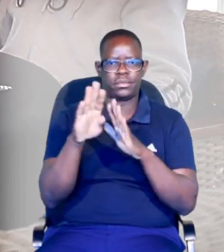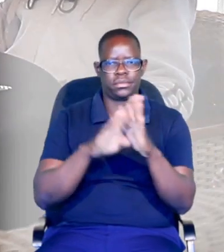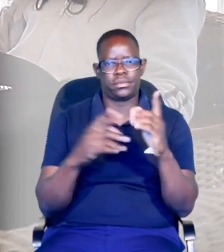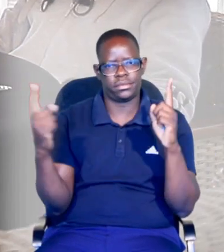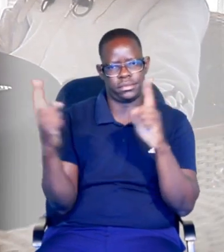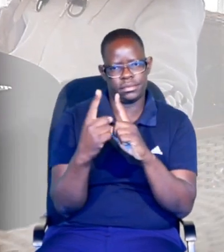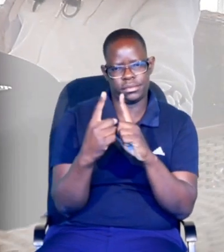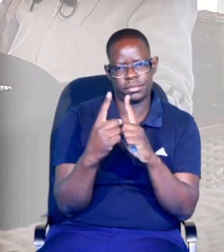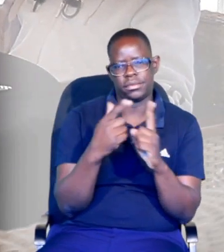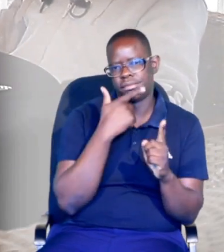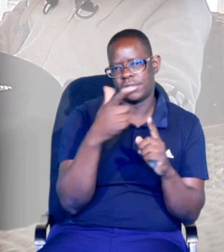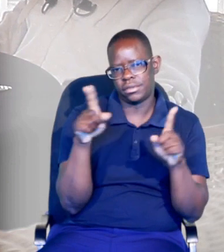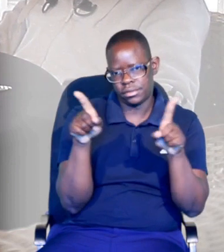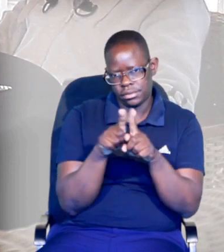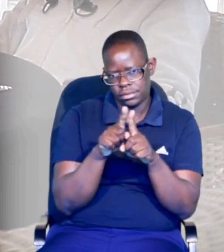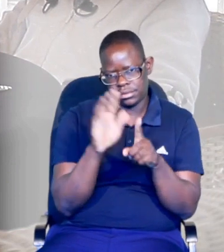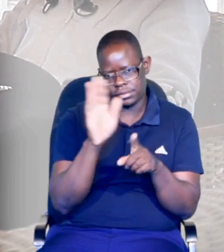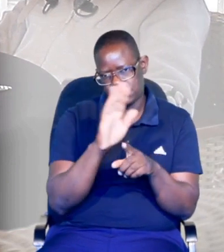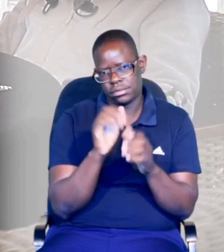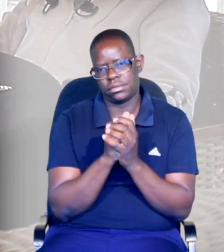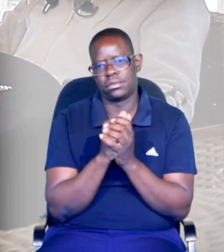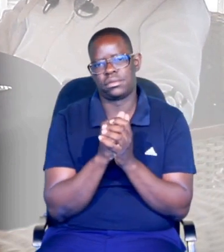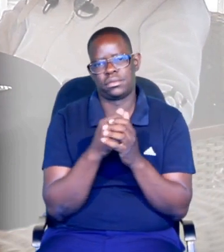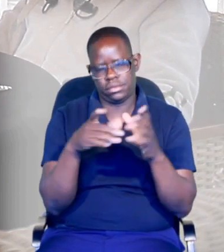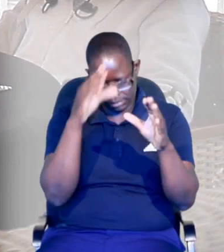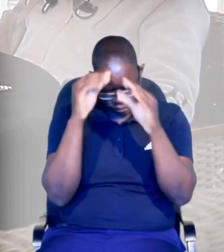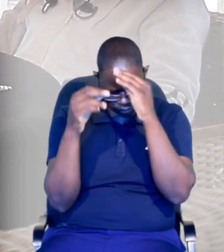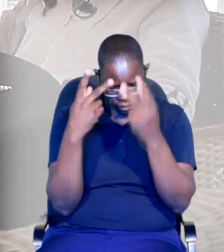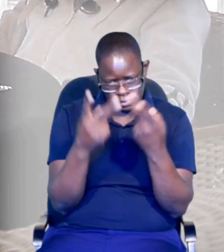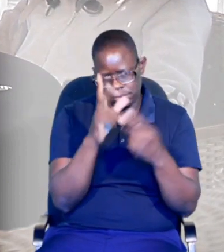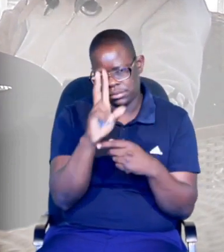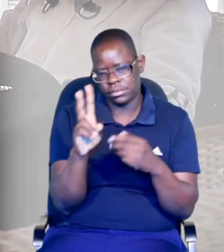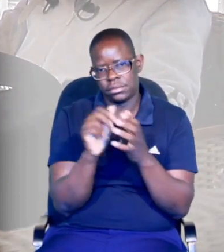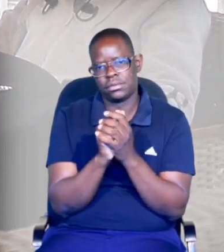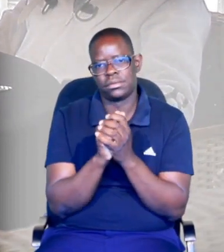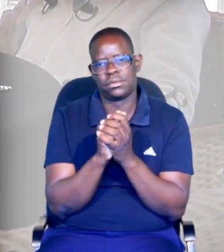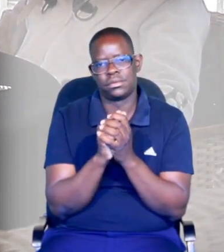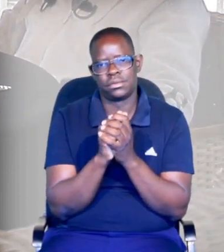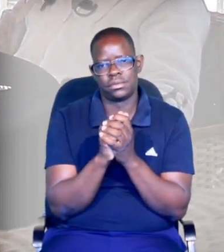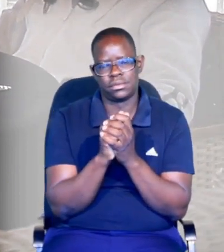nice meeting you, Tolerance. You too, Patience. With all the best with your tourism studies. Thank you, Tolerance.